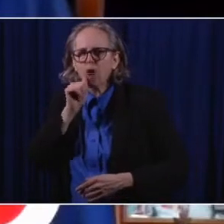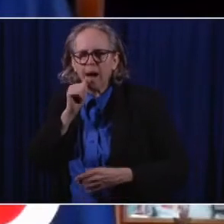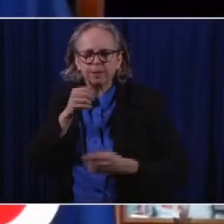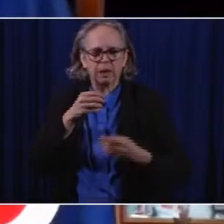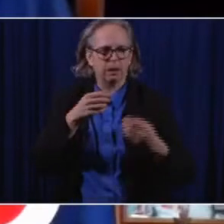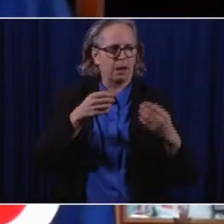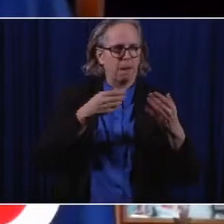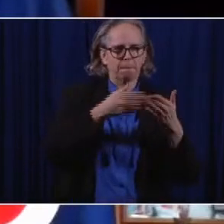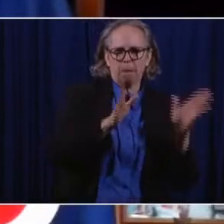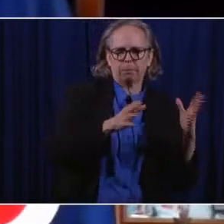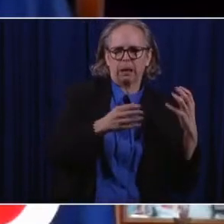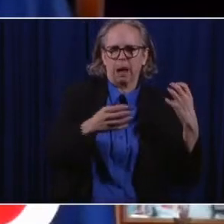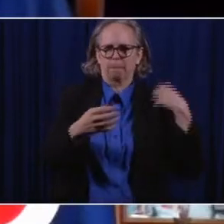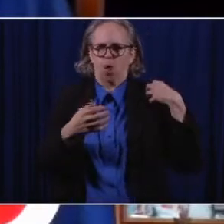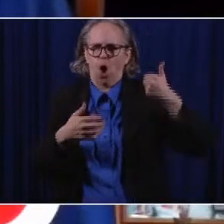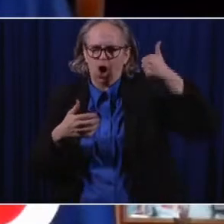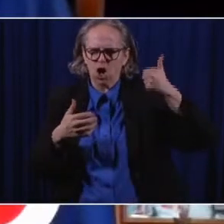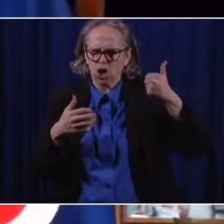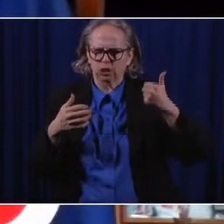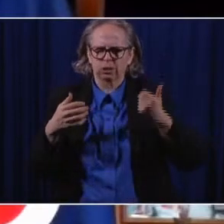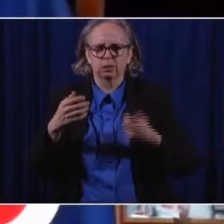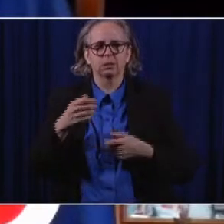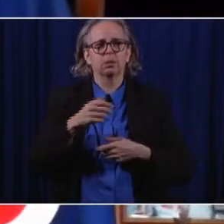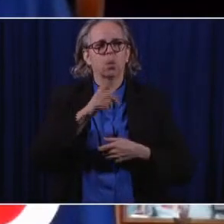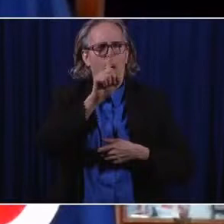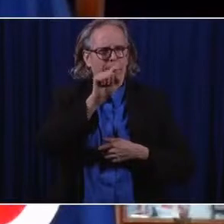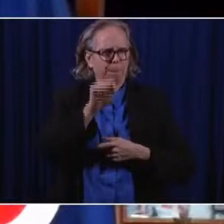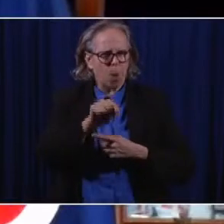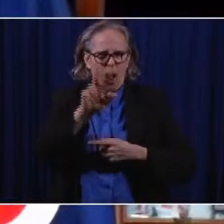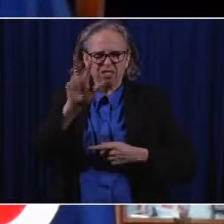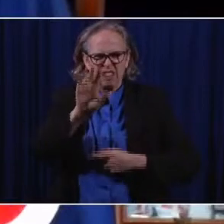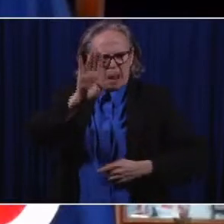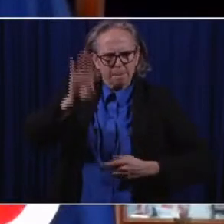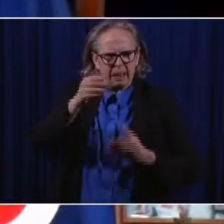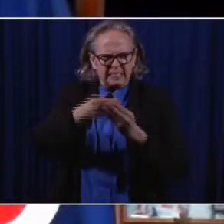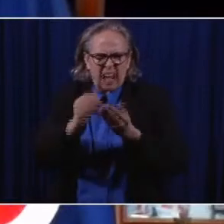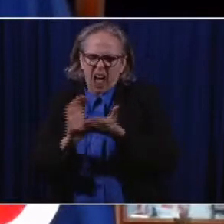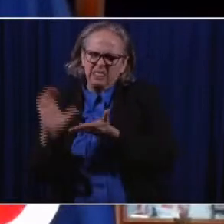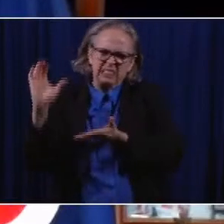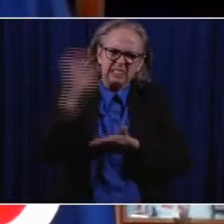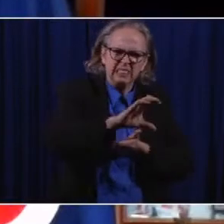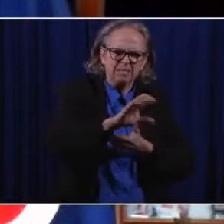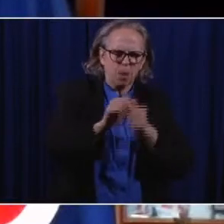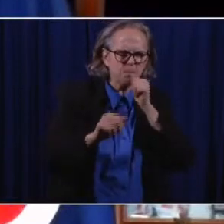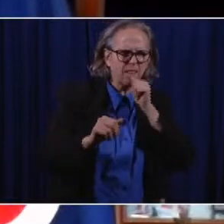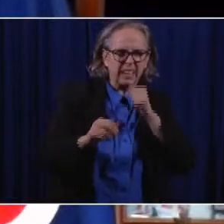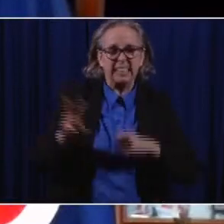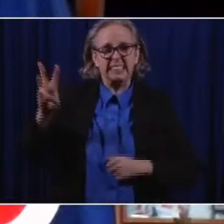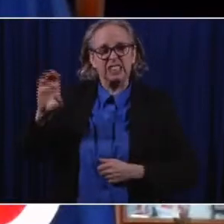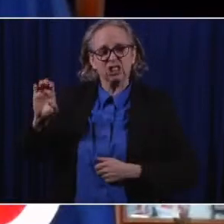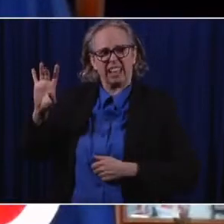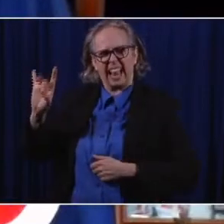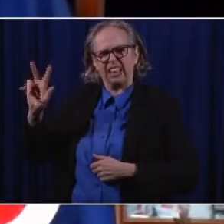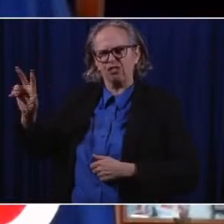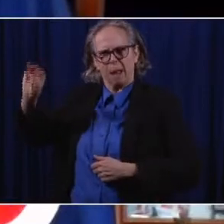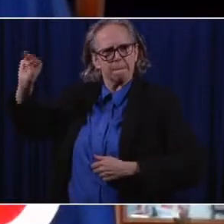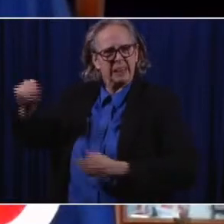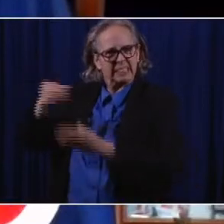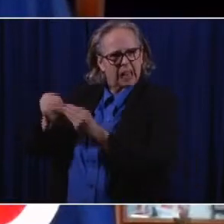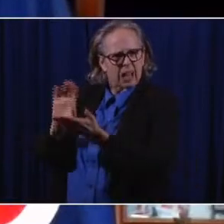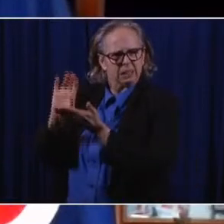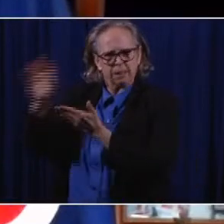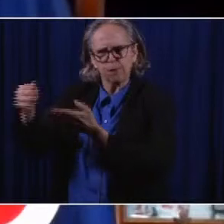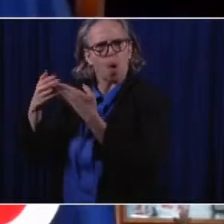4.3 billion to private employers, 687 million to public employers. That will include, and I know the schools weren't expecting this,